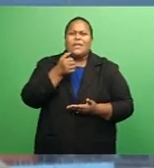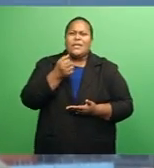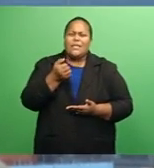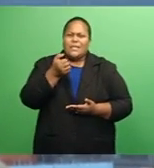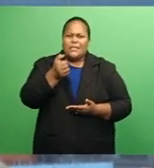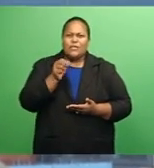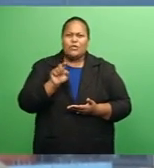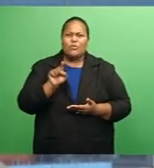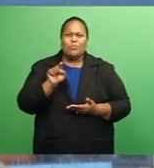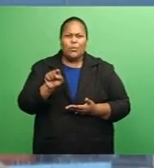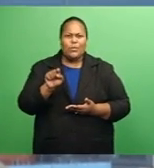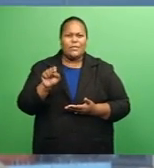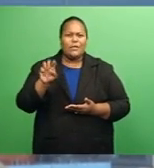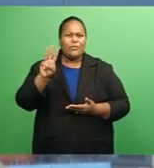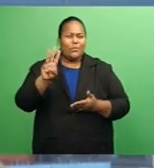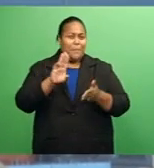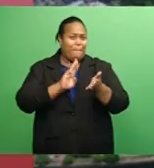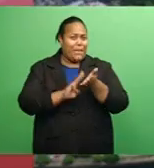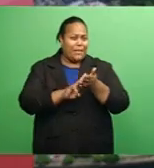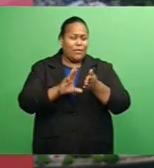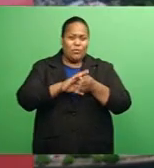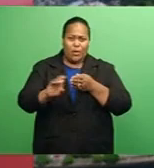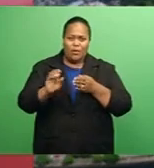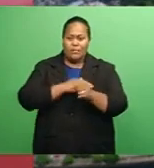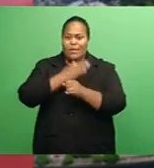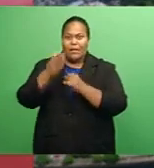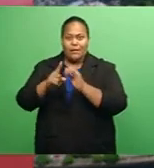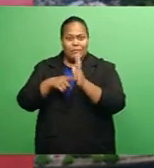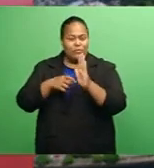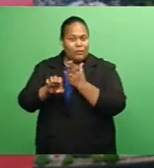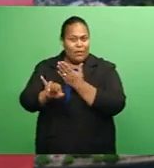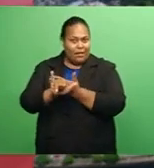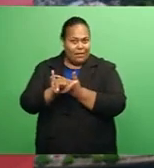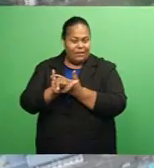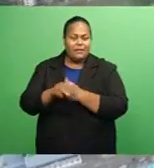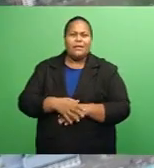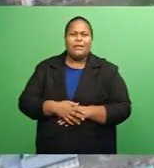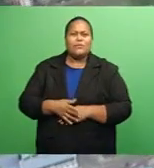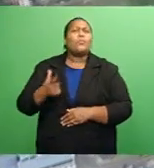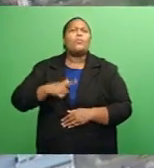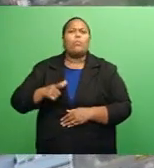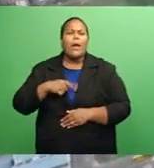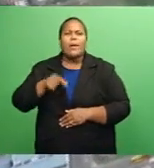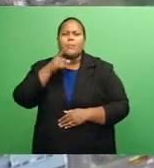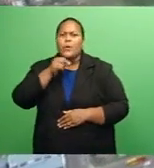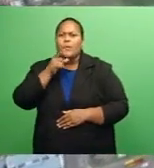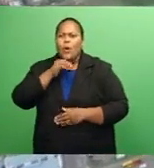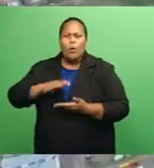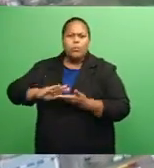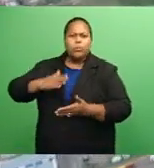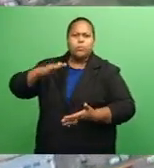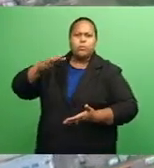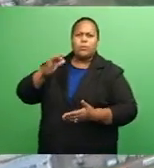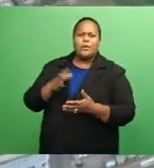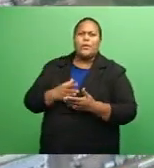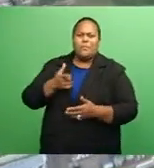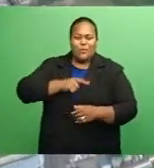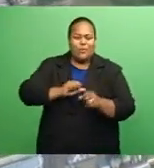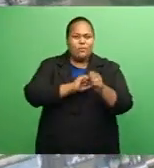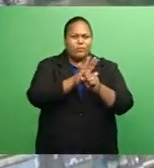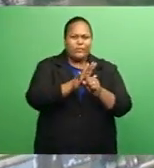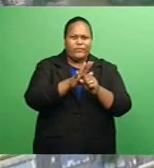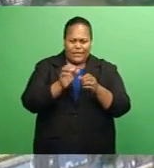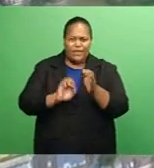July. The increase in our debt is mainly due to the impact of the COVID-19 on our economy. The two